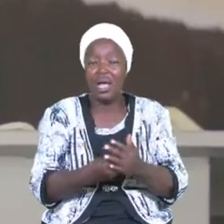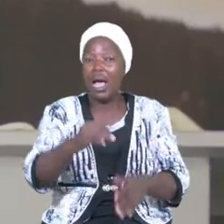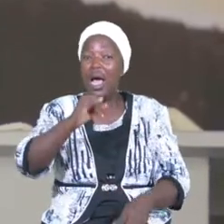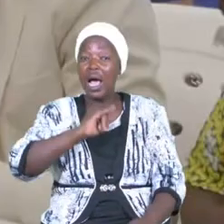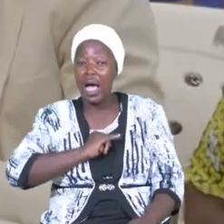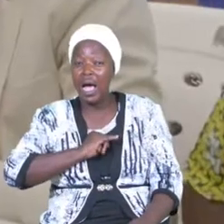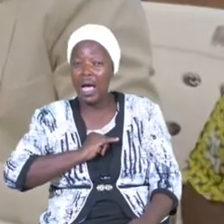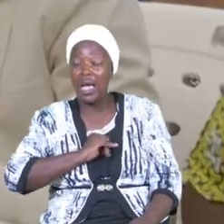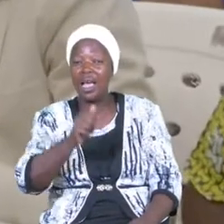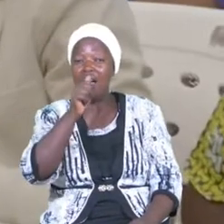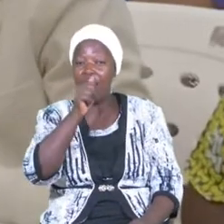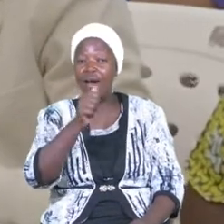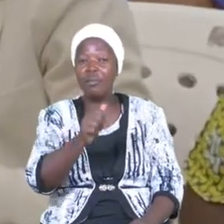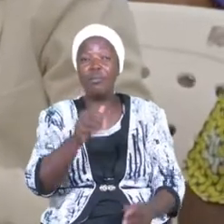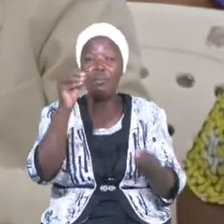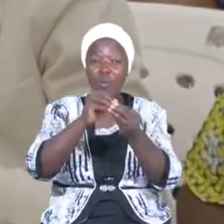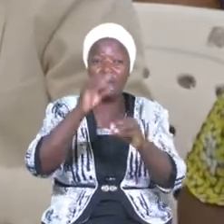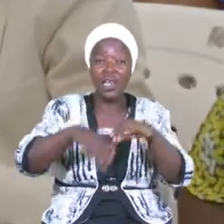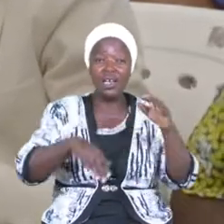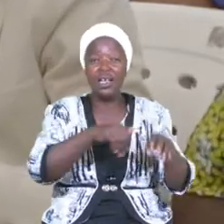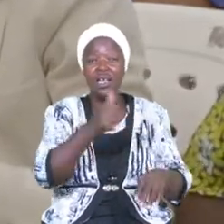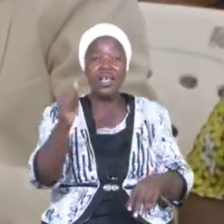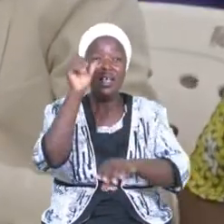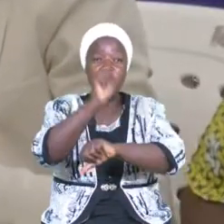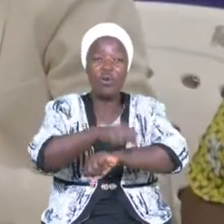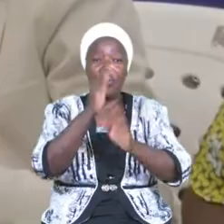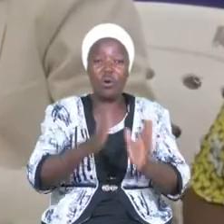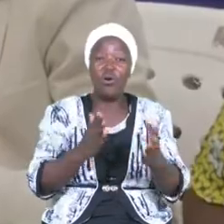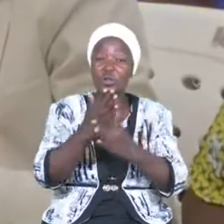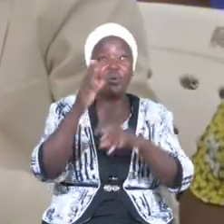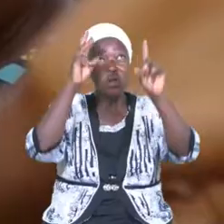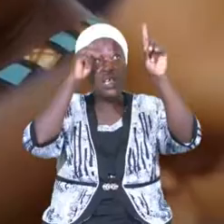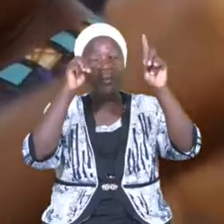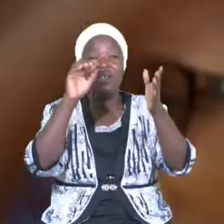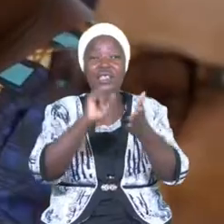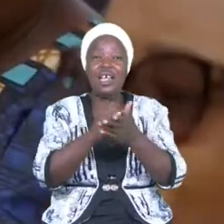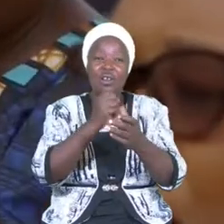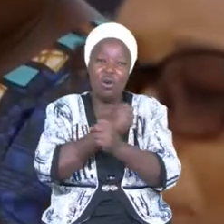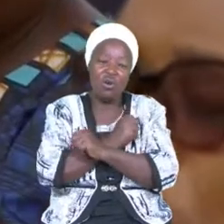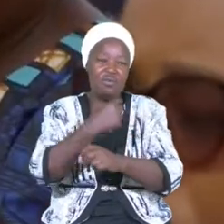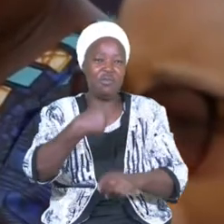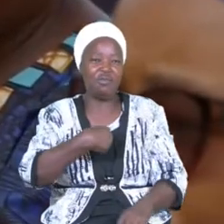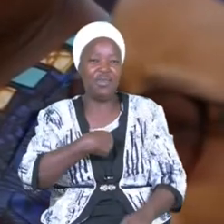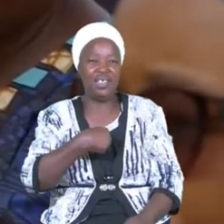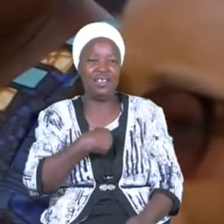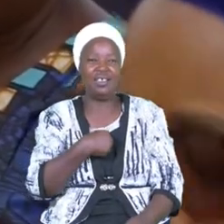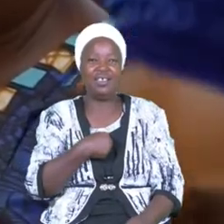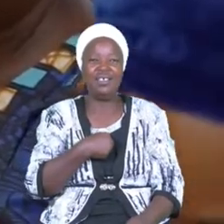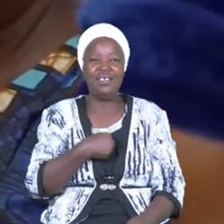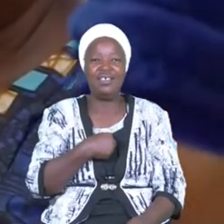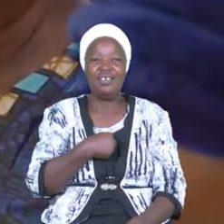conqueror through him that loved me. You